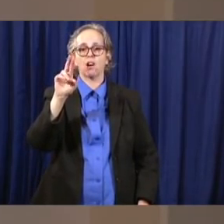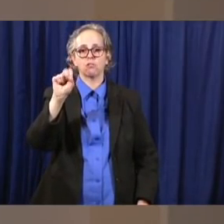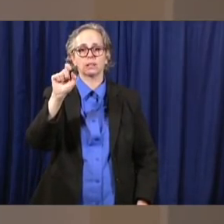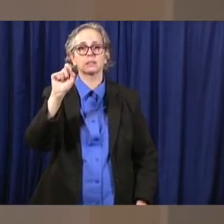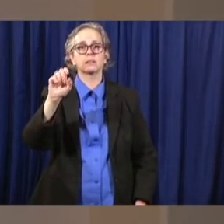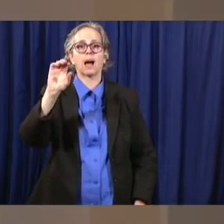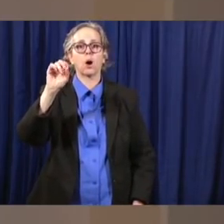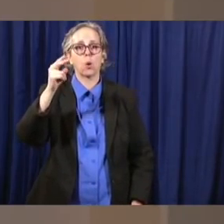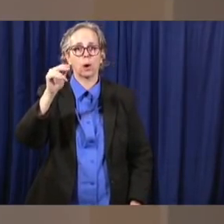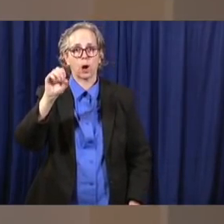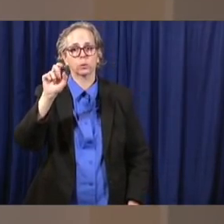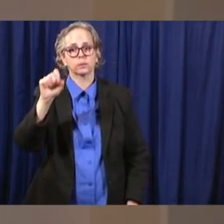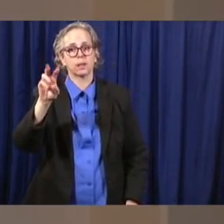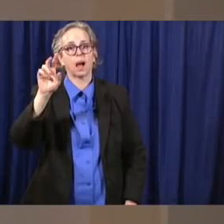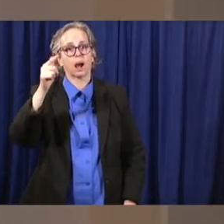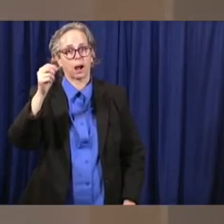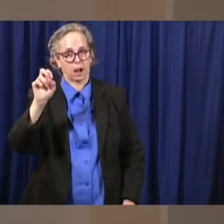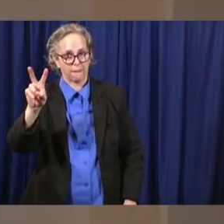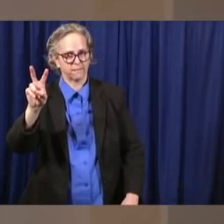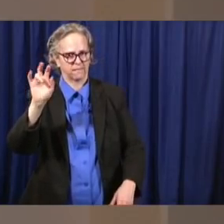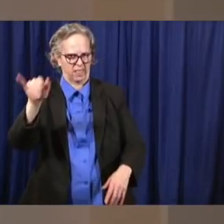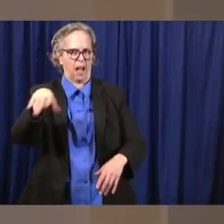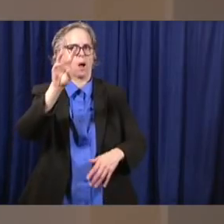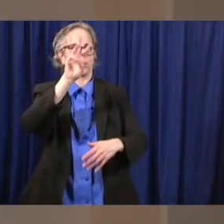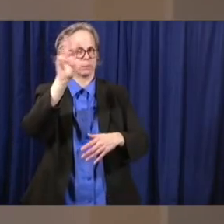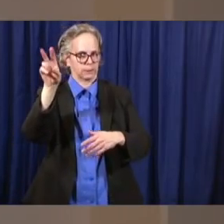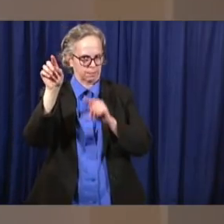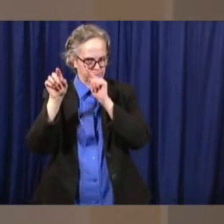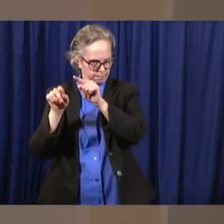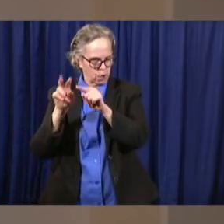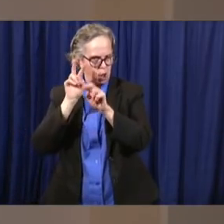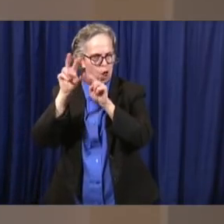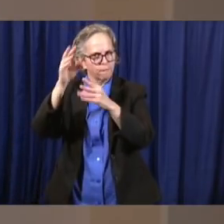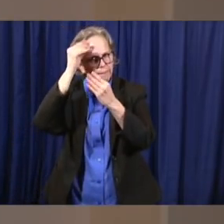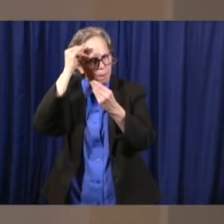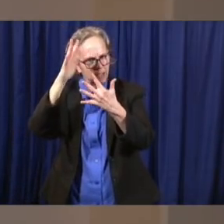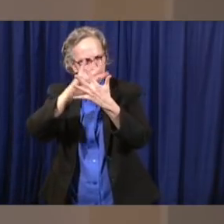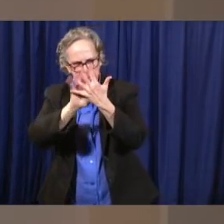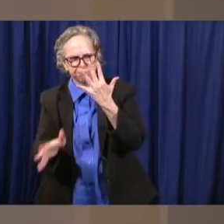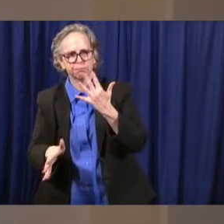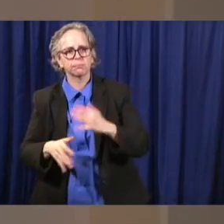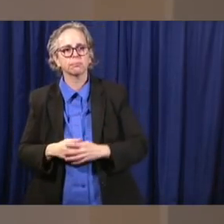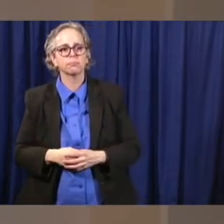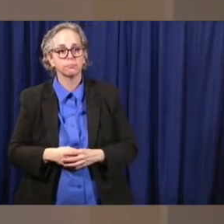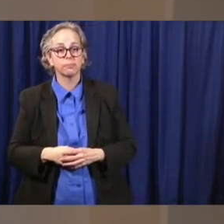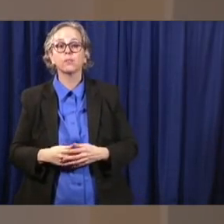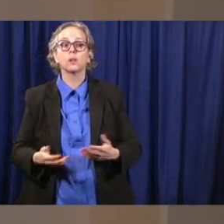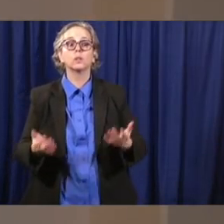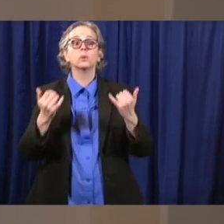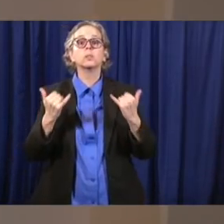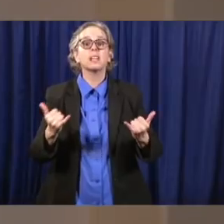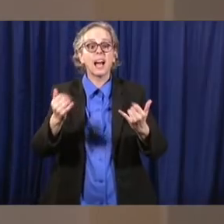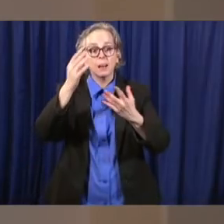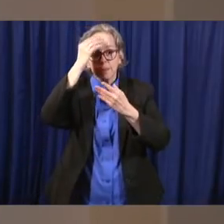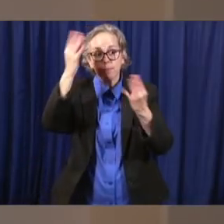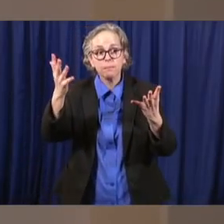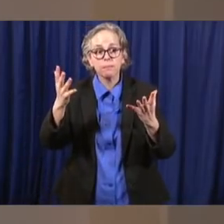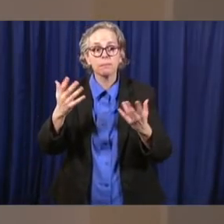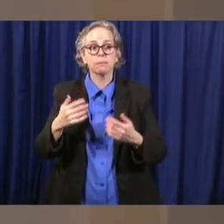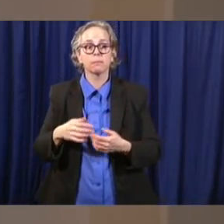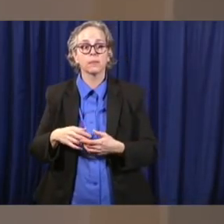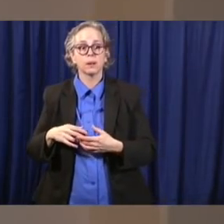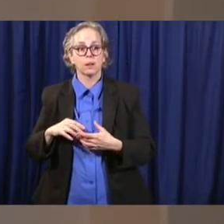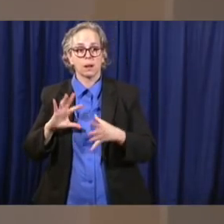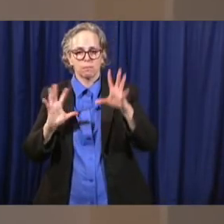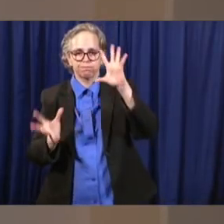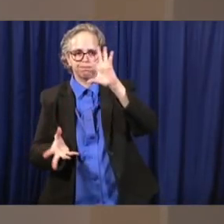announcing a collaboration, pulling together of all of those services under one roof in